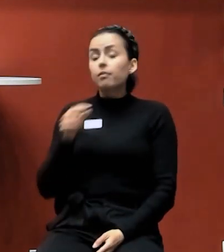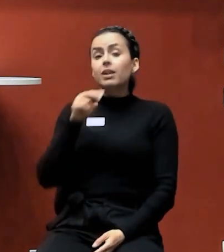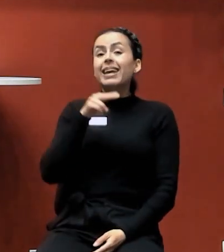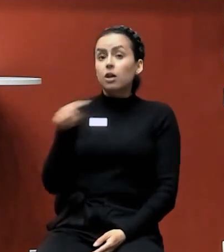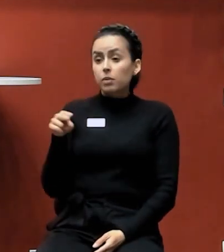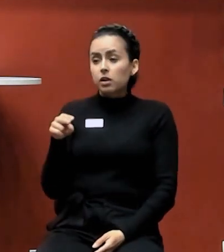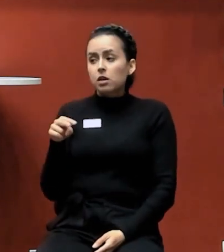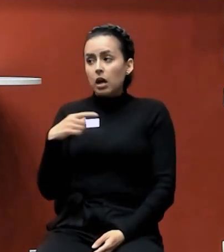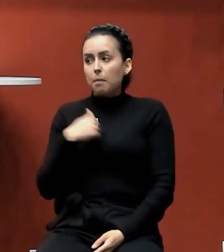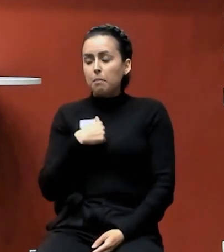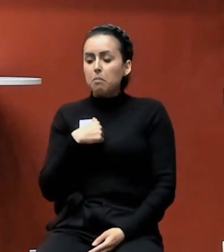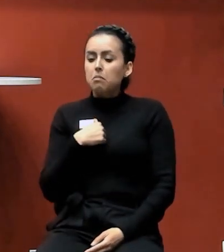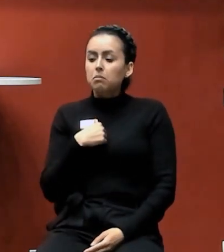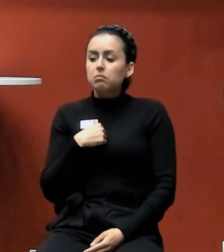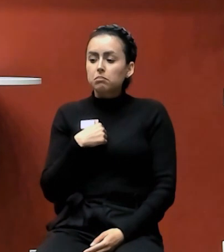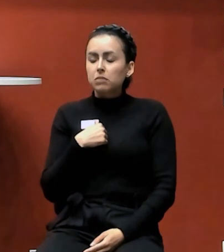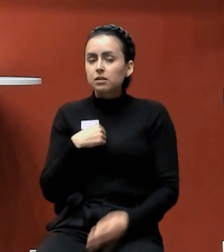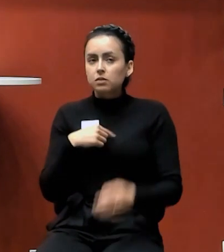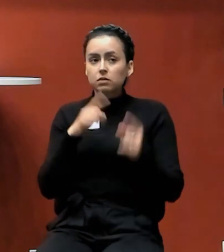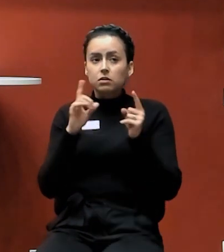I do agree that it's everyone's,